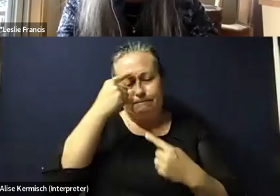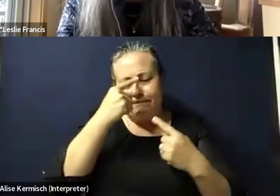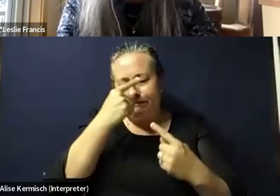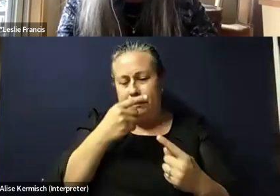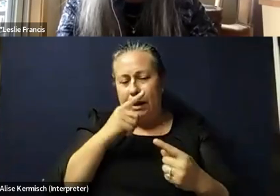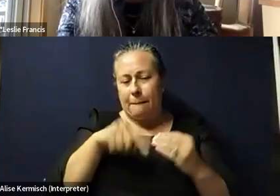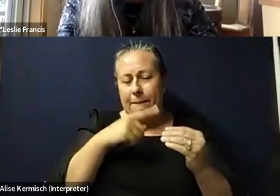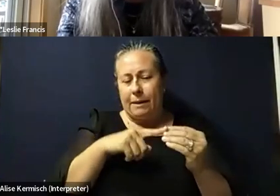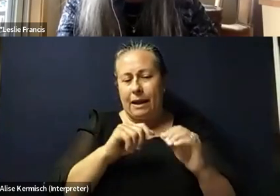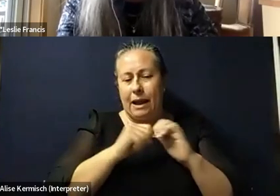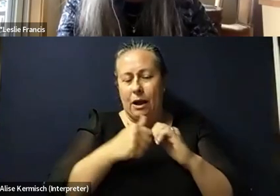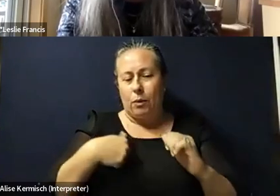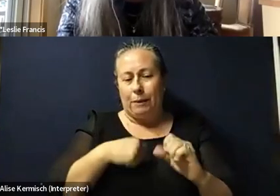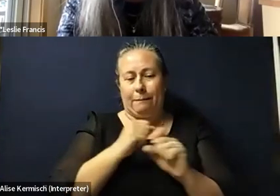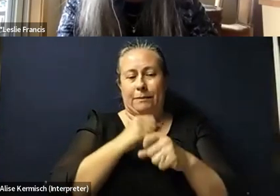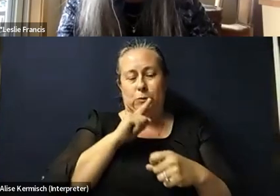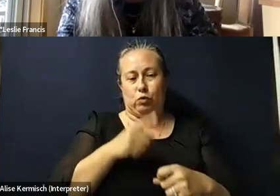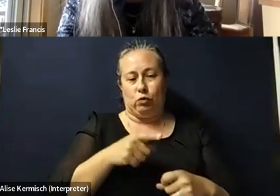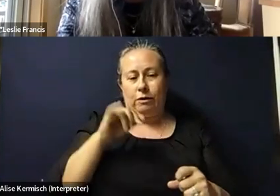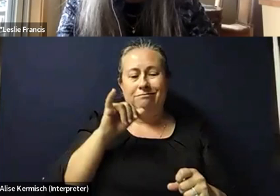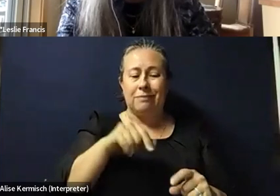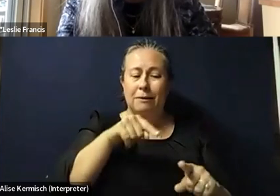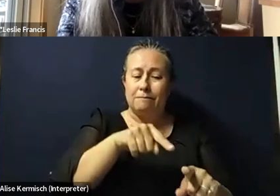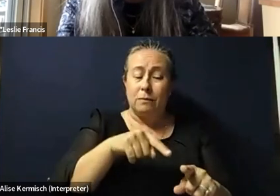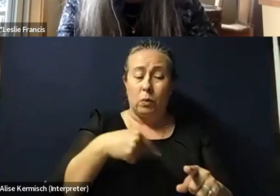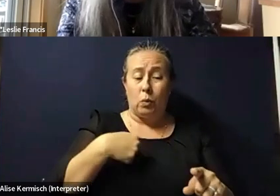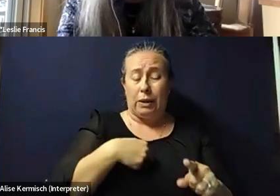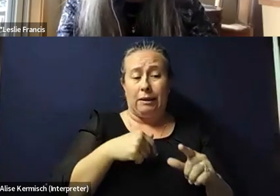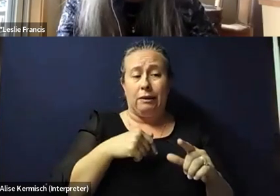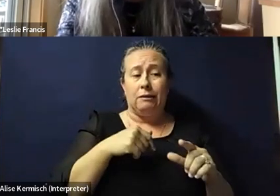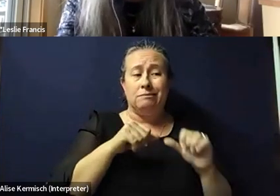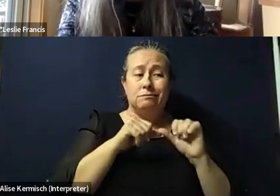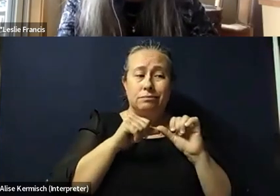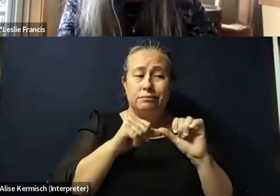we ensure that as we move into